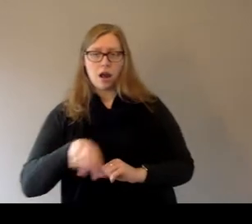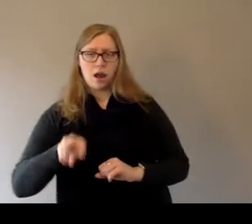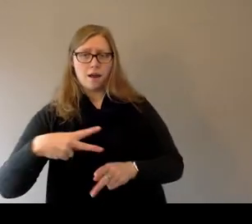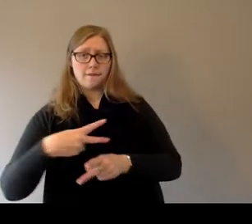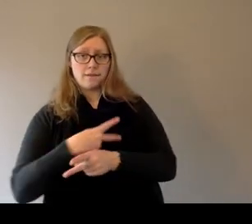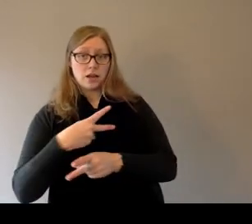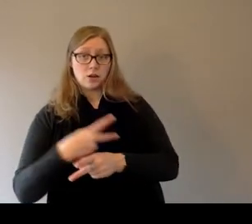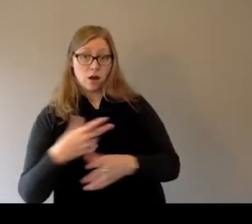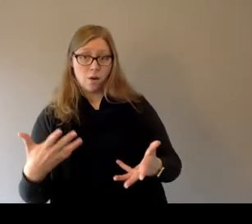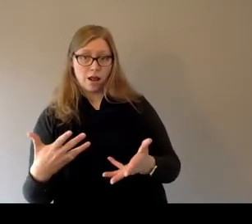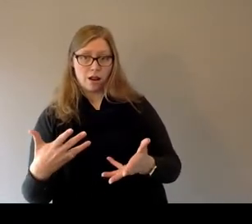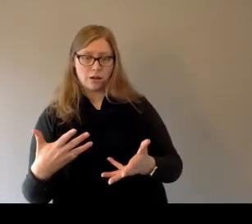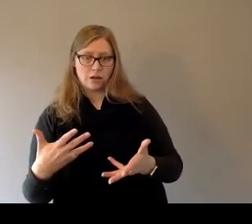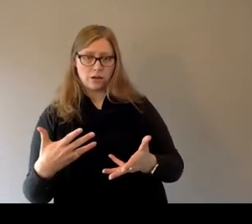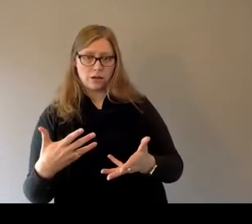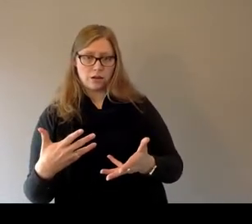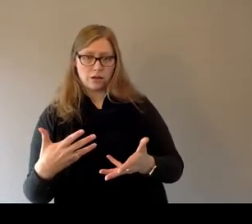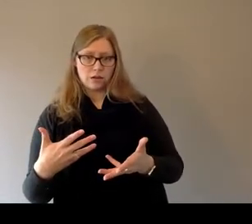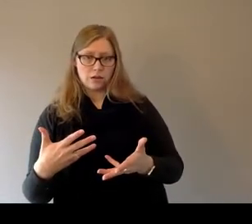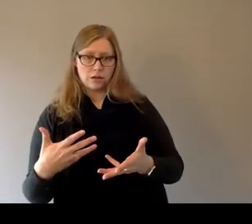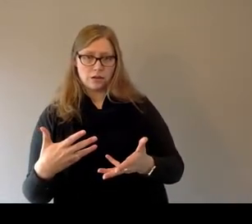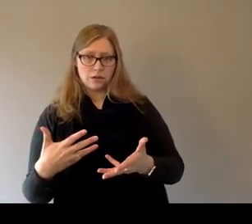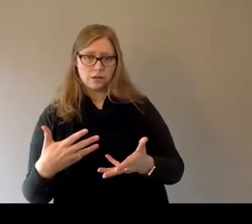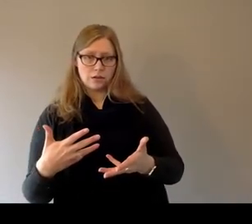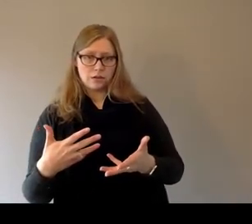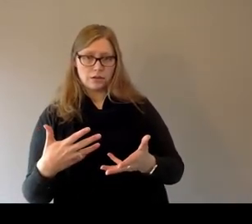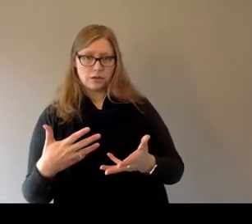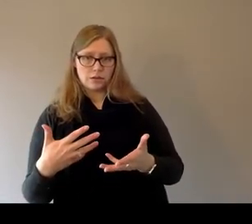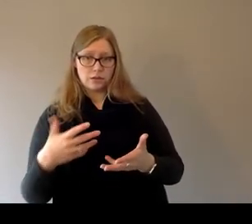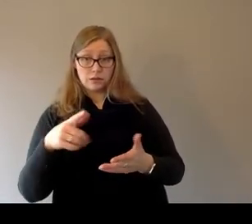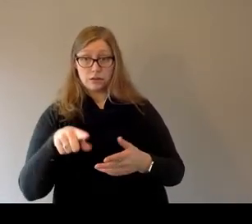might run out of room. That implies that